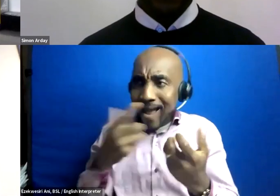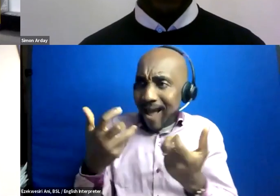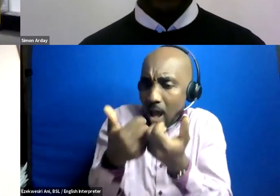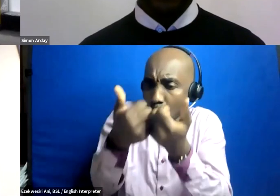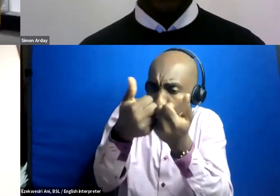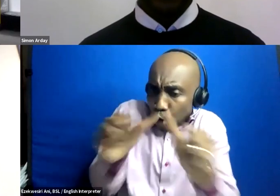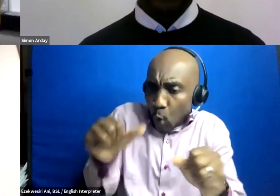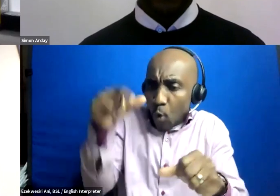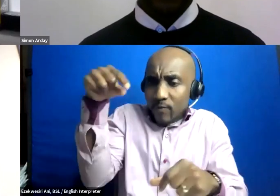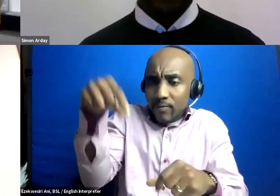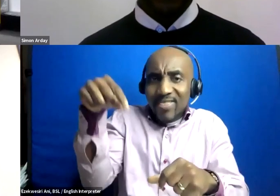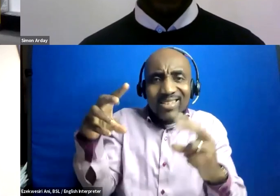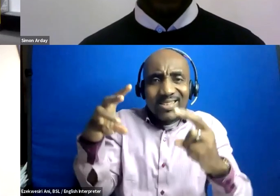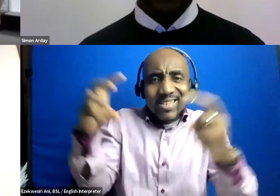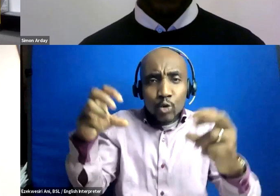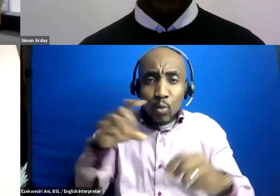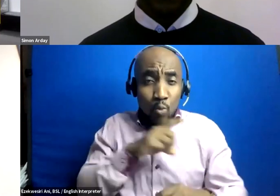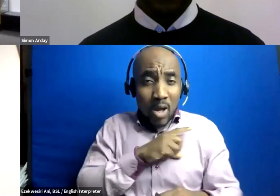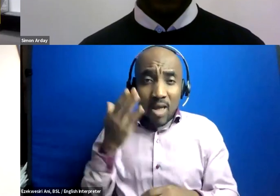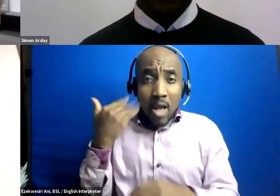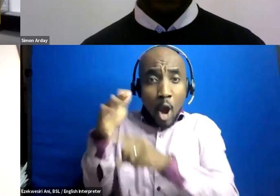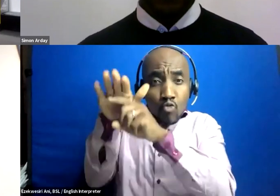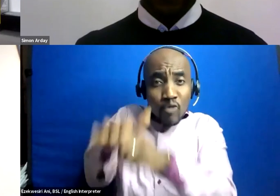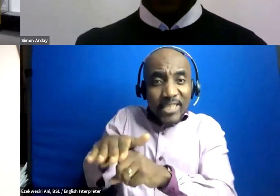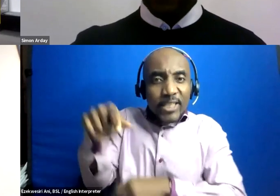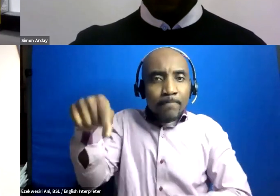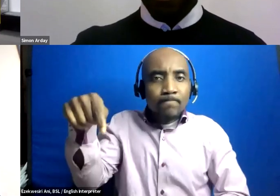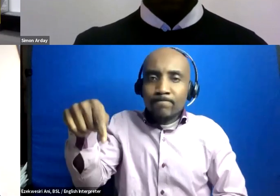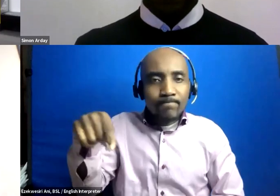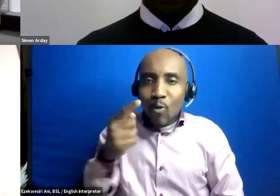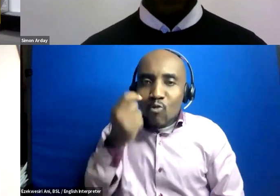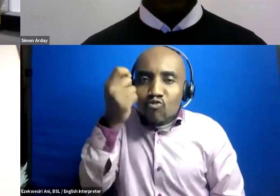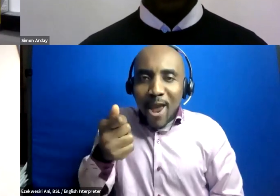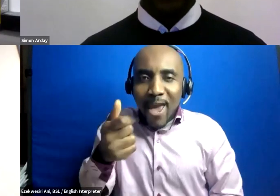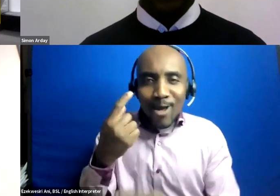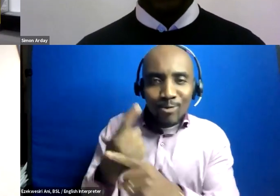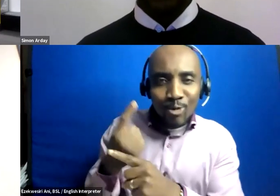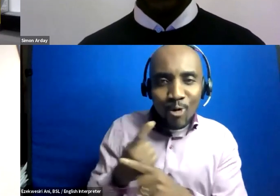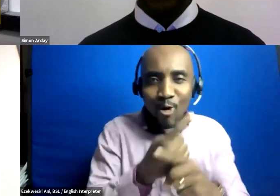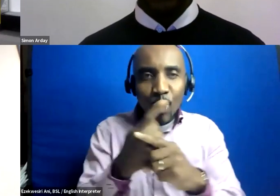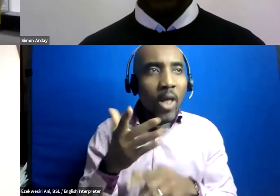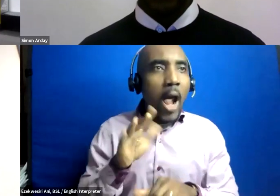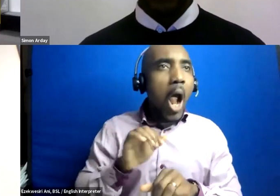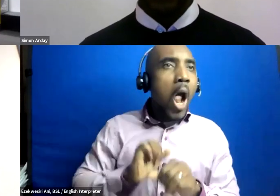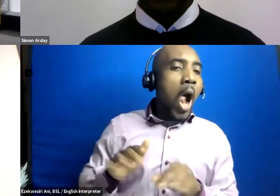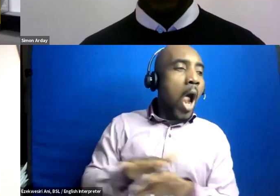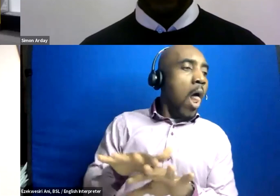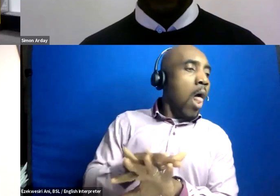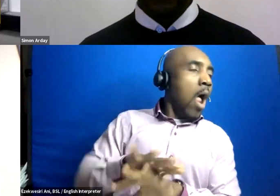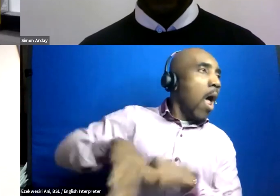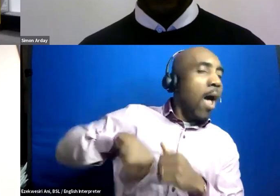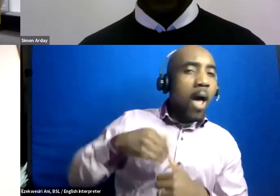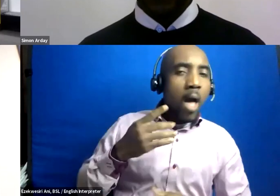around this, because racism is a big elephant in the room and it can be intimidating